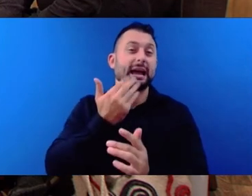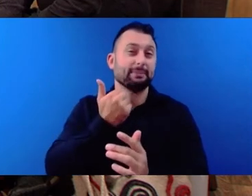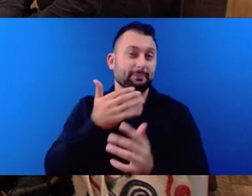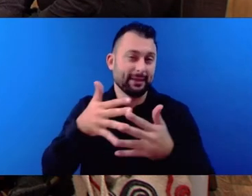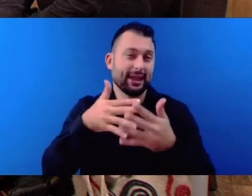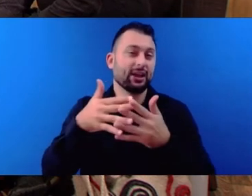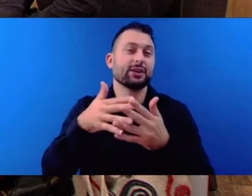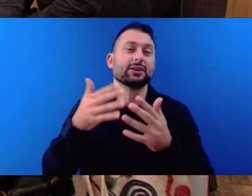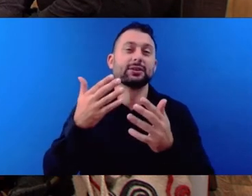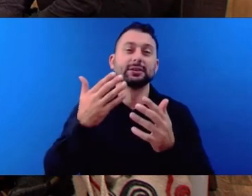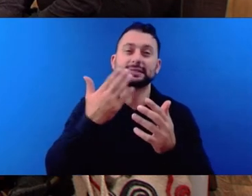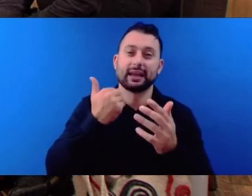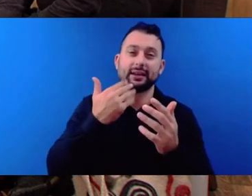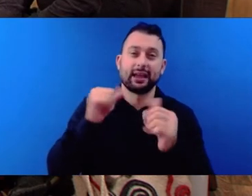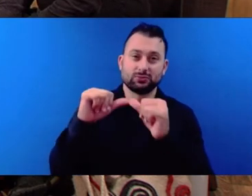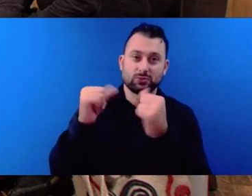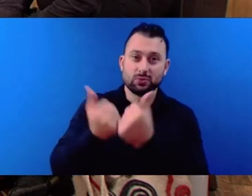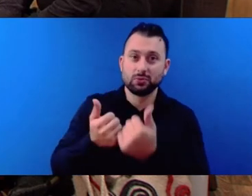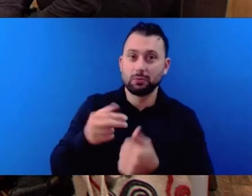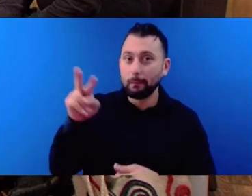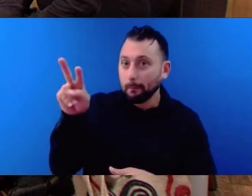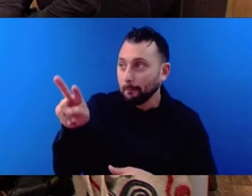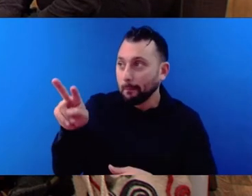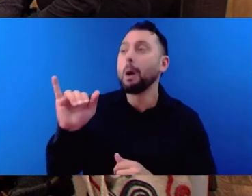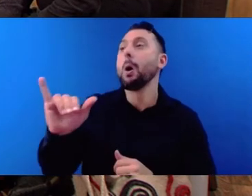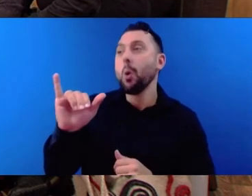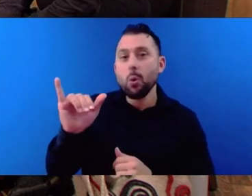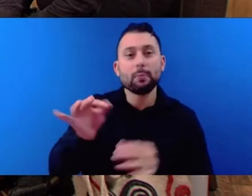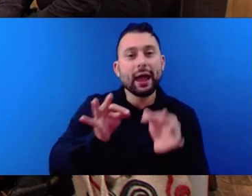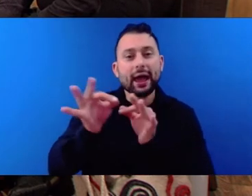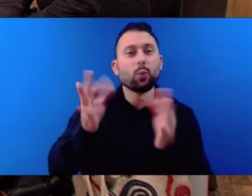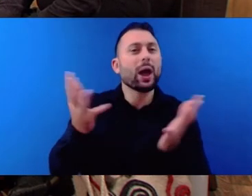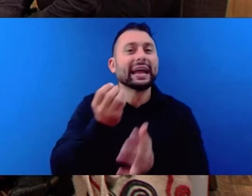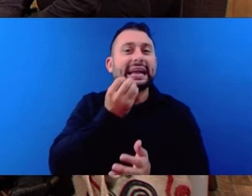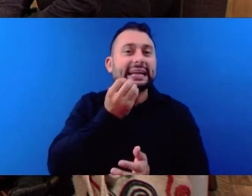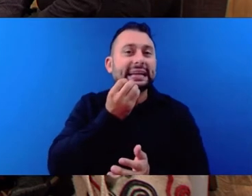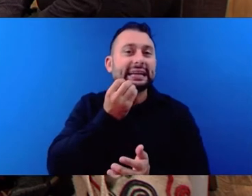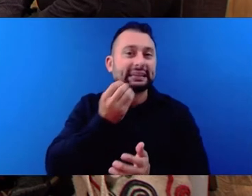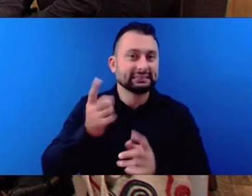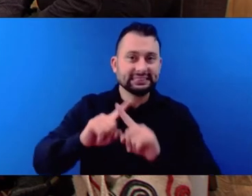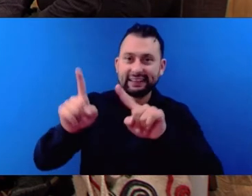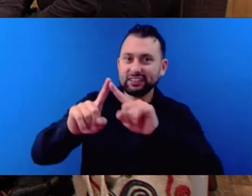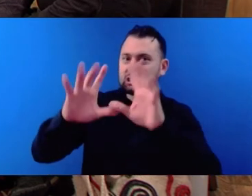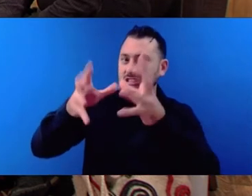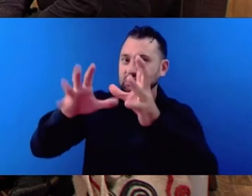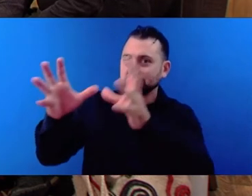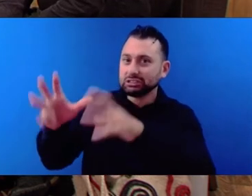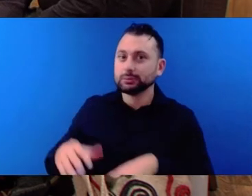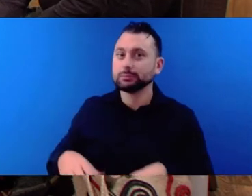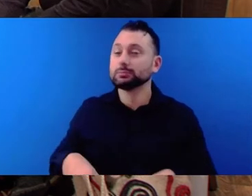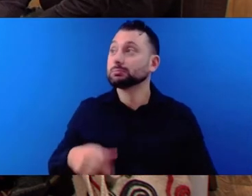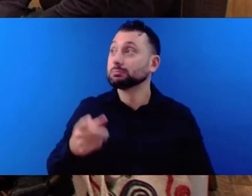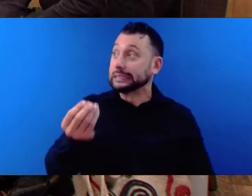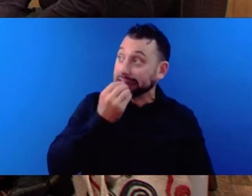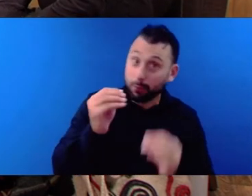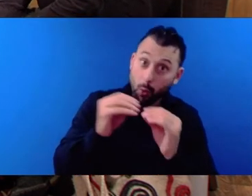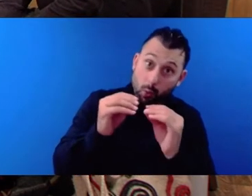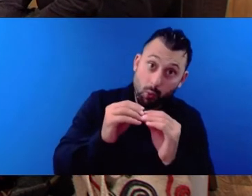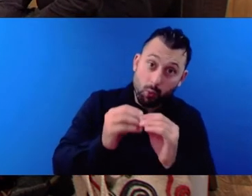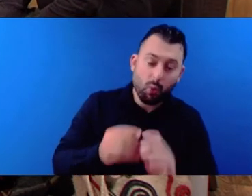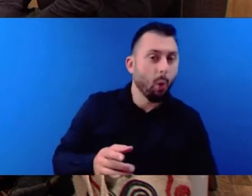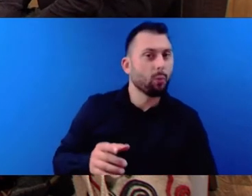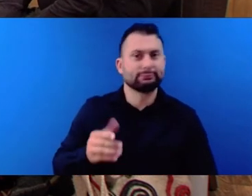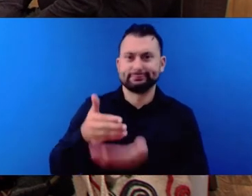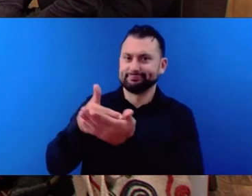In general, a healthy diabetic diet would be limiting our sweets, so our baked